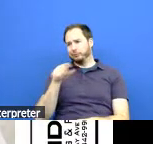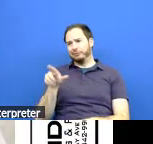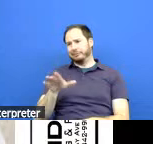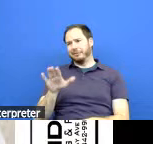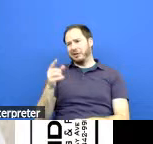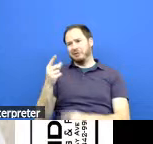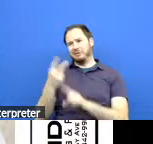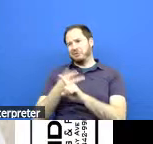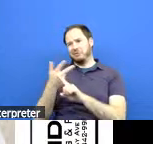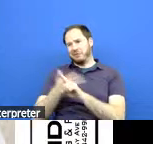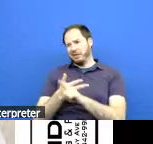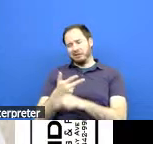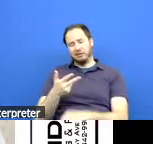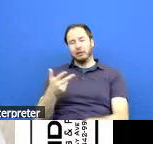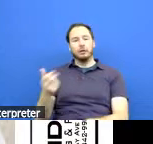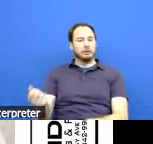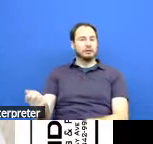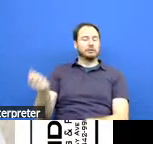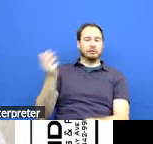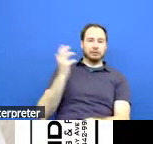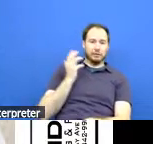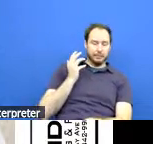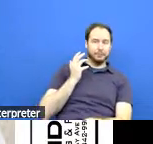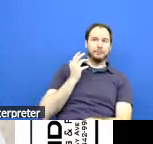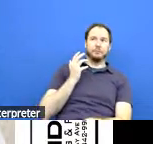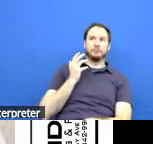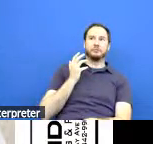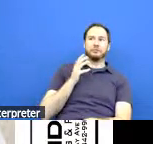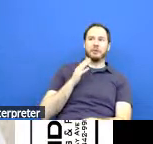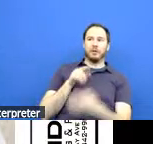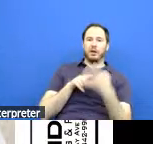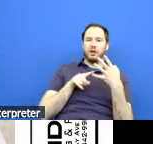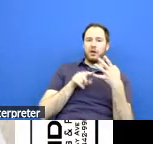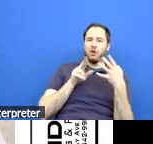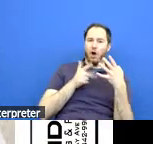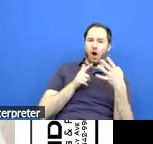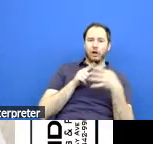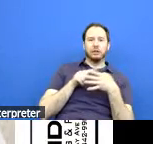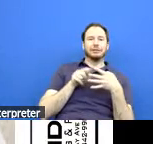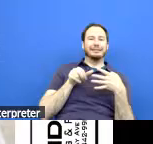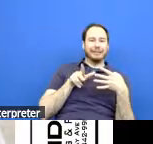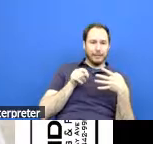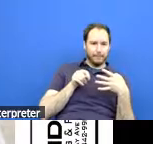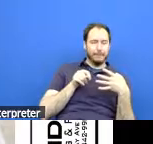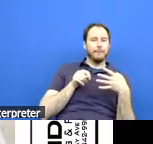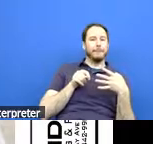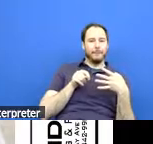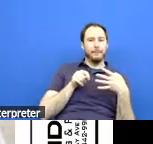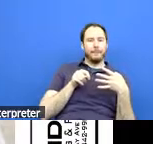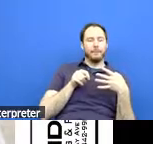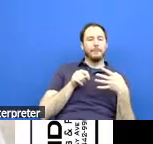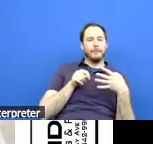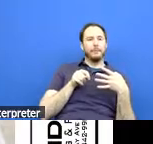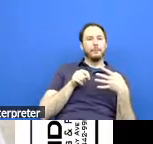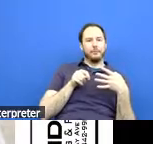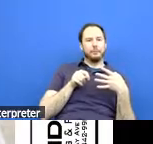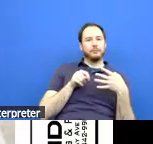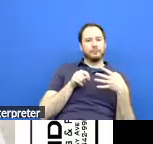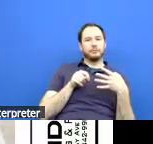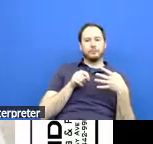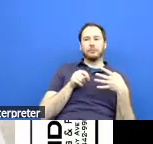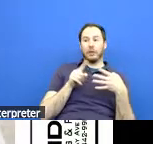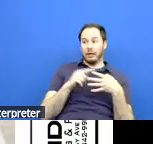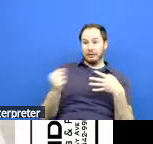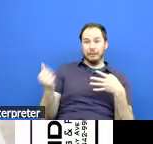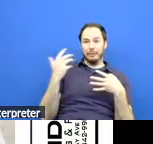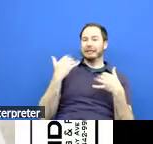couple months. That'll bring us into probably late August, early September. From when they submit, it's a month